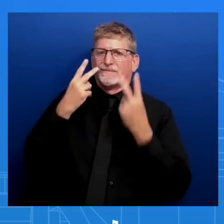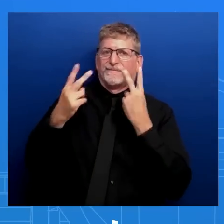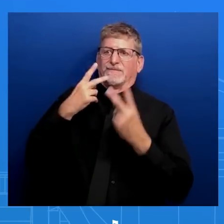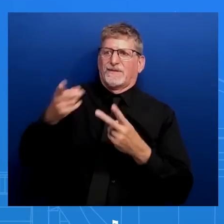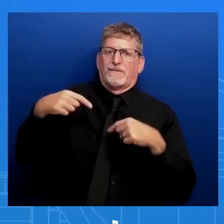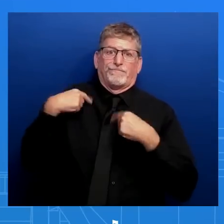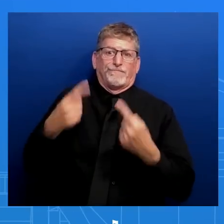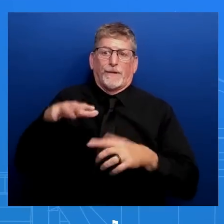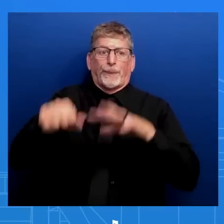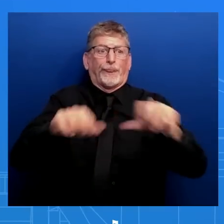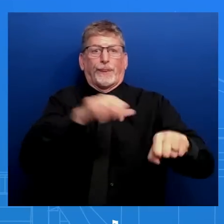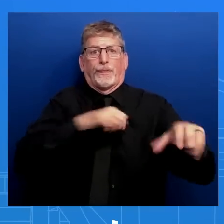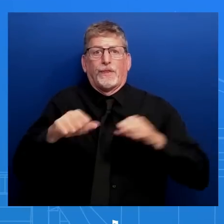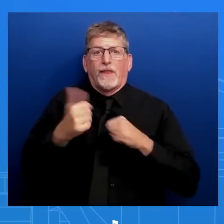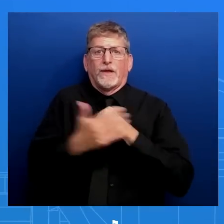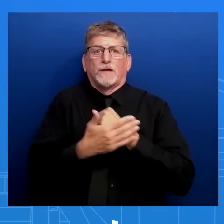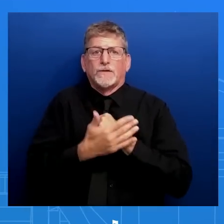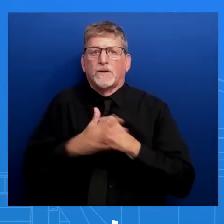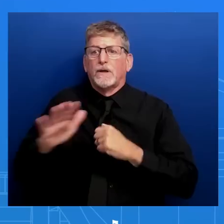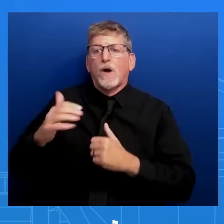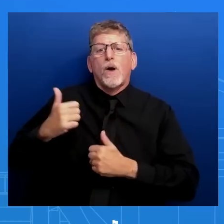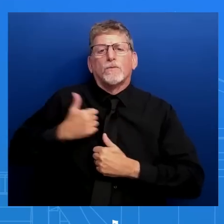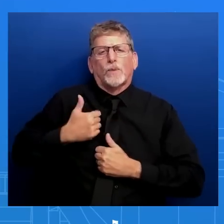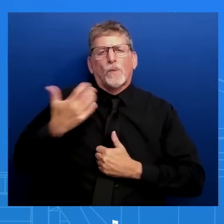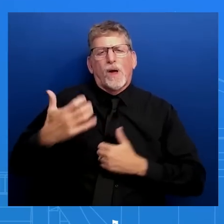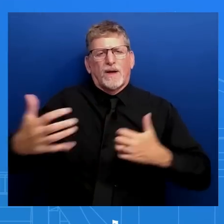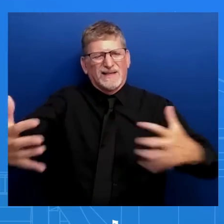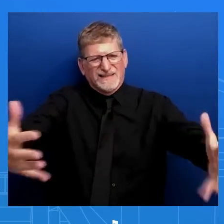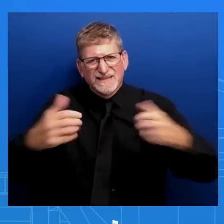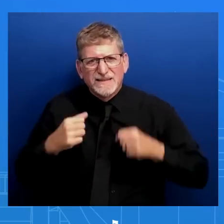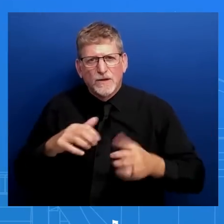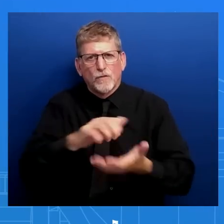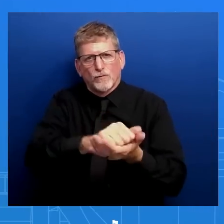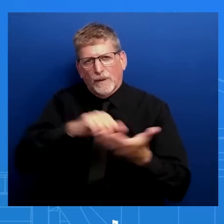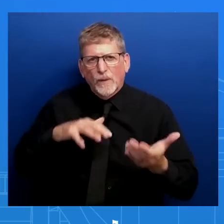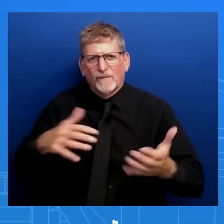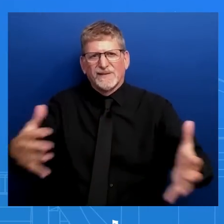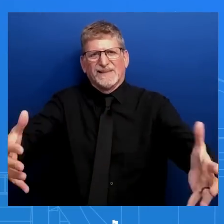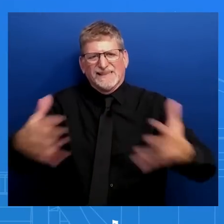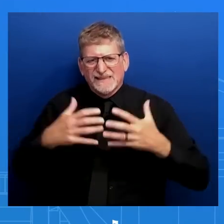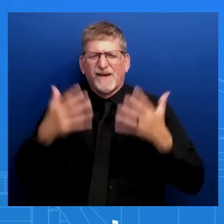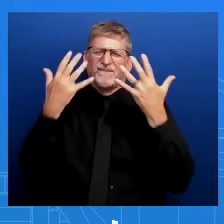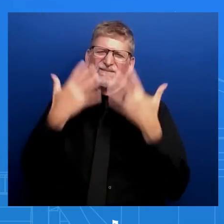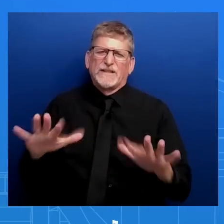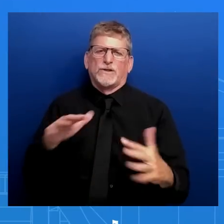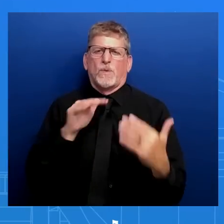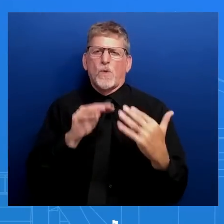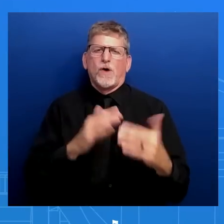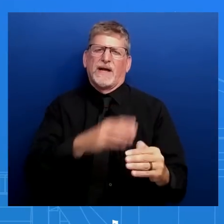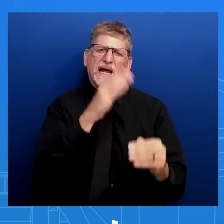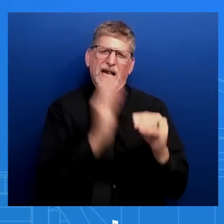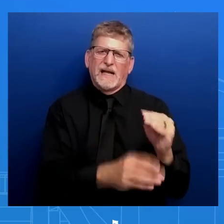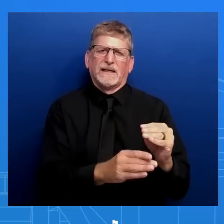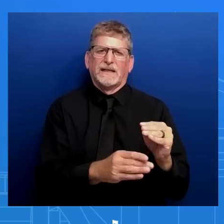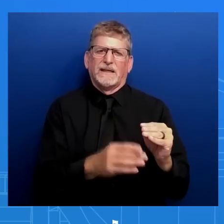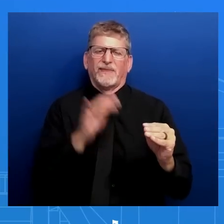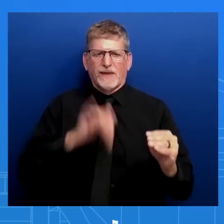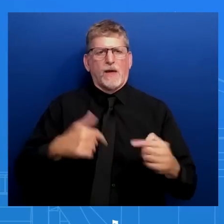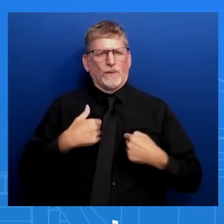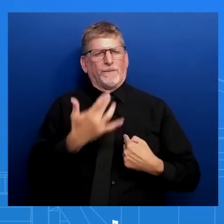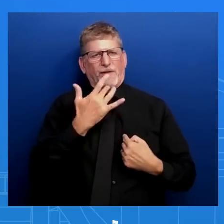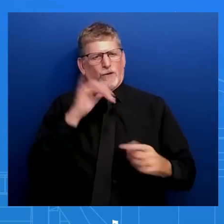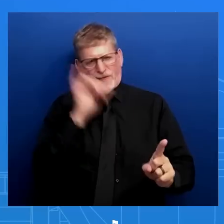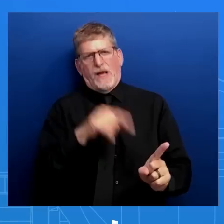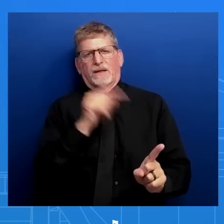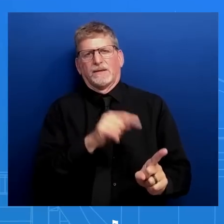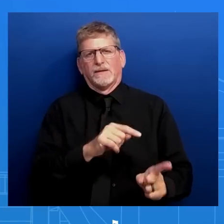Ukraine and end the war today, which they could do. That's what we prefer. Justin. Thanks. John, you've said a number of times you've declined